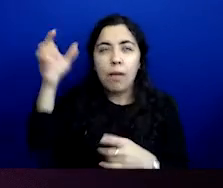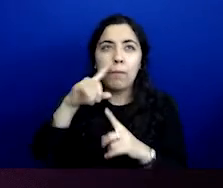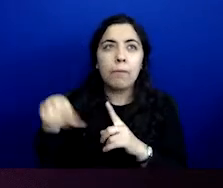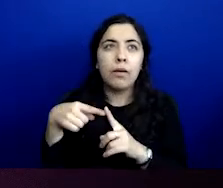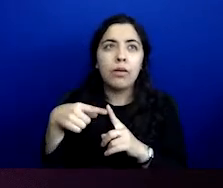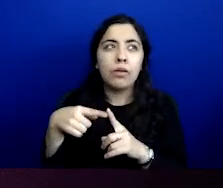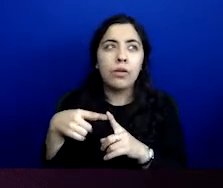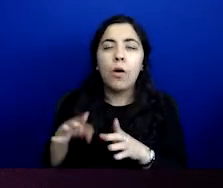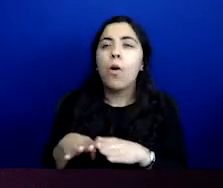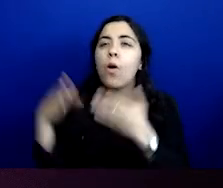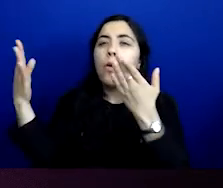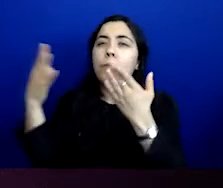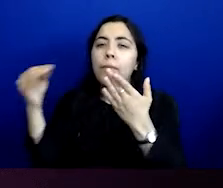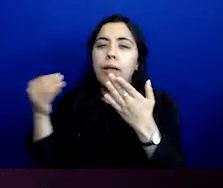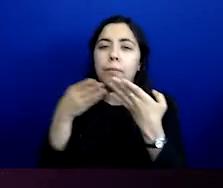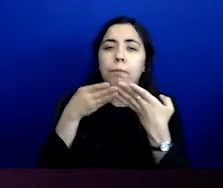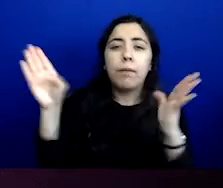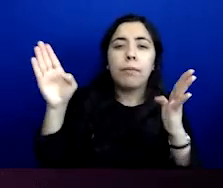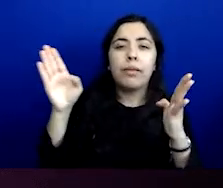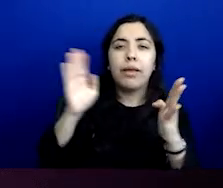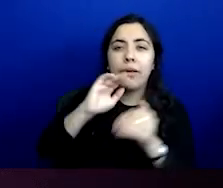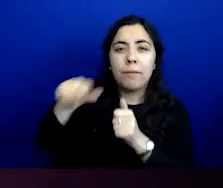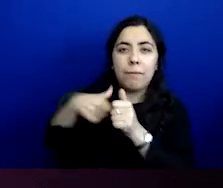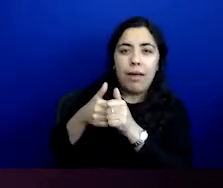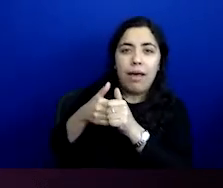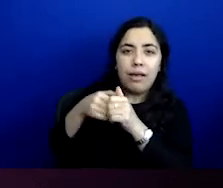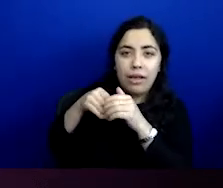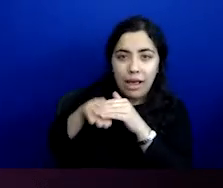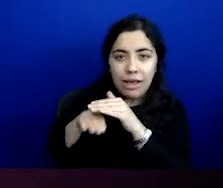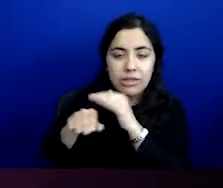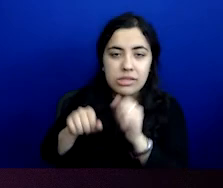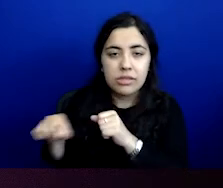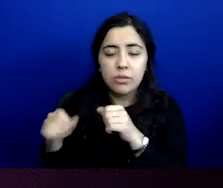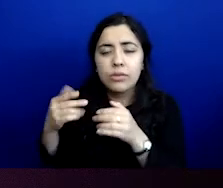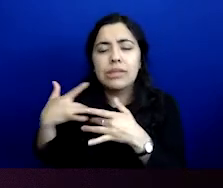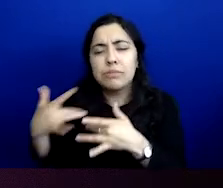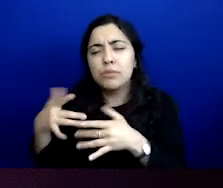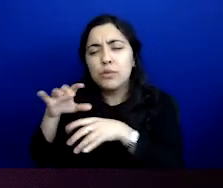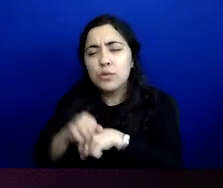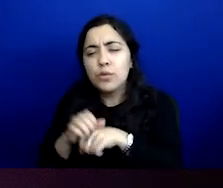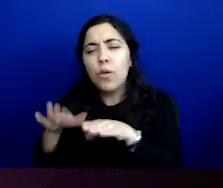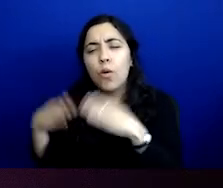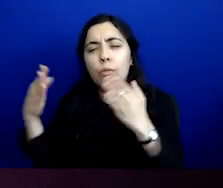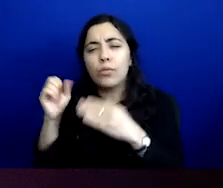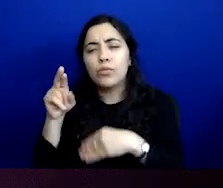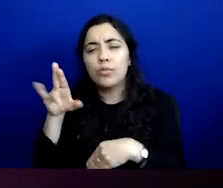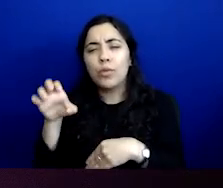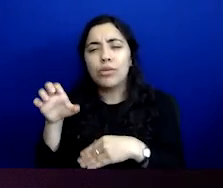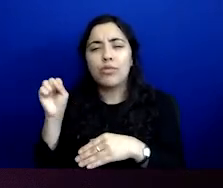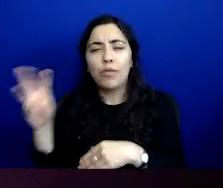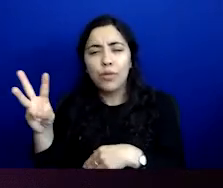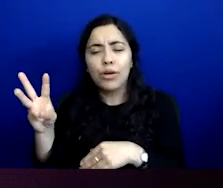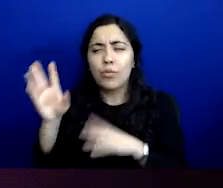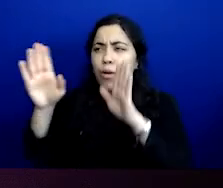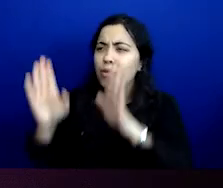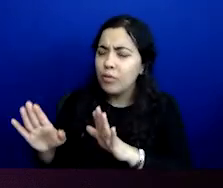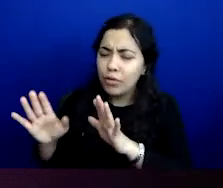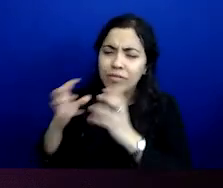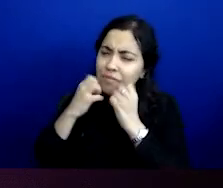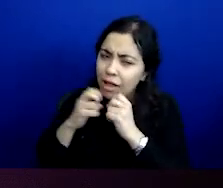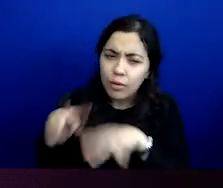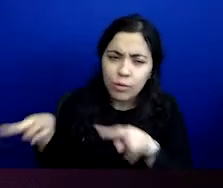this open and public backends. We're used to open source software. Like that's been really, really, really great and valuable.